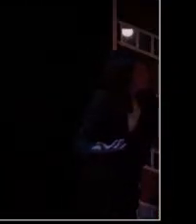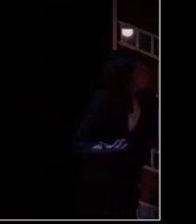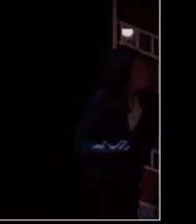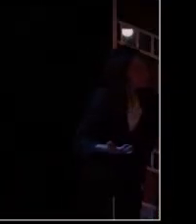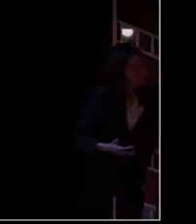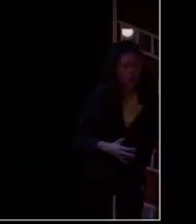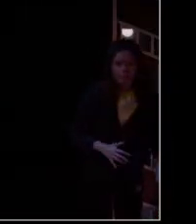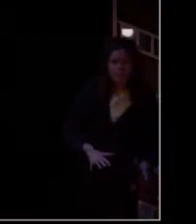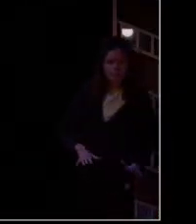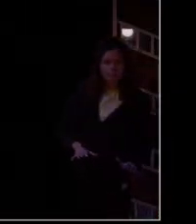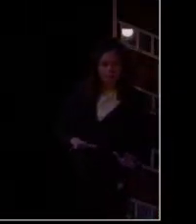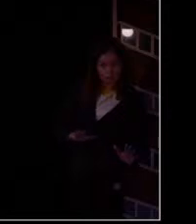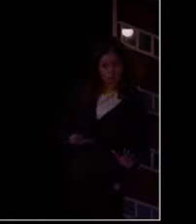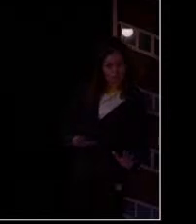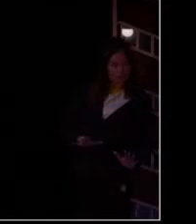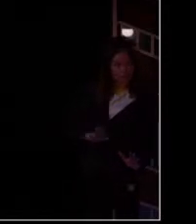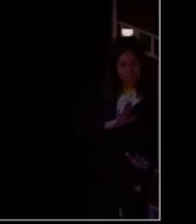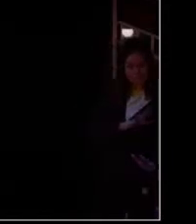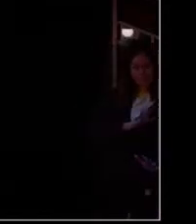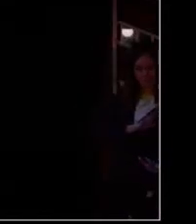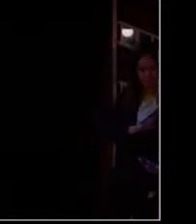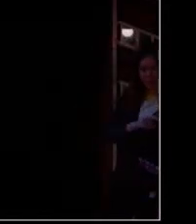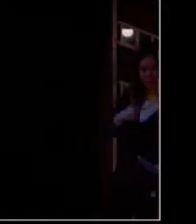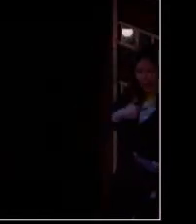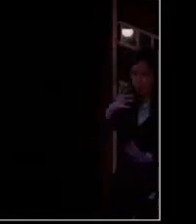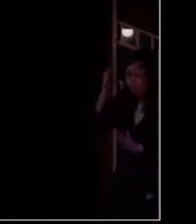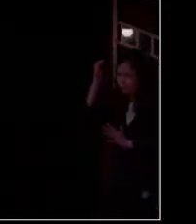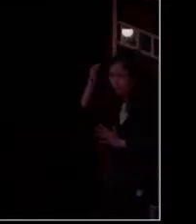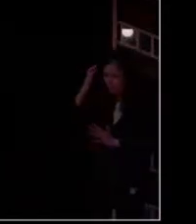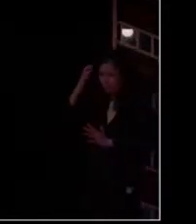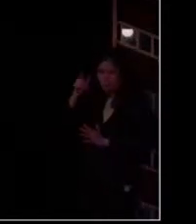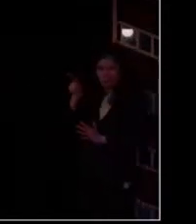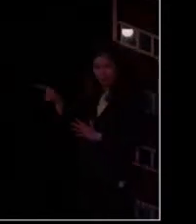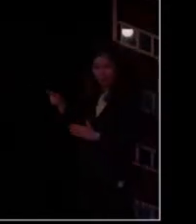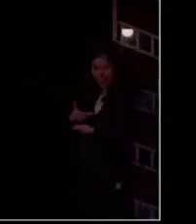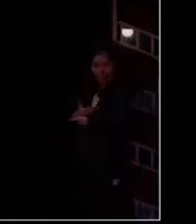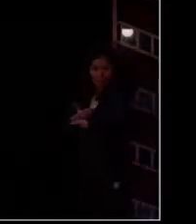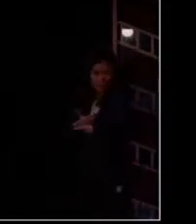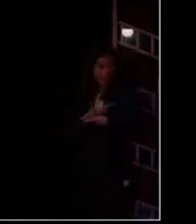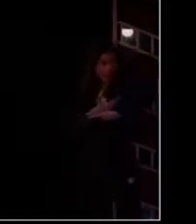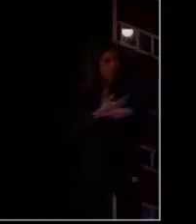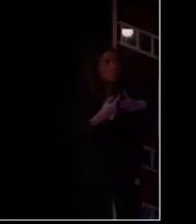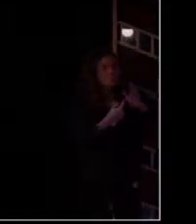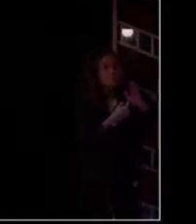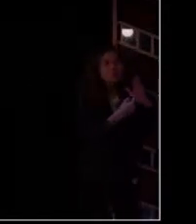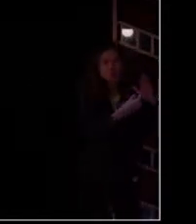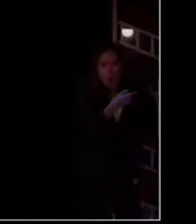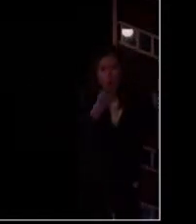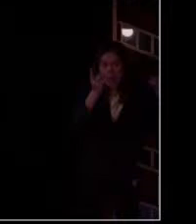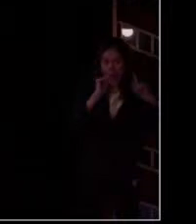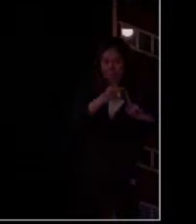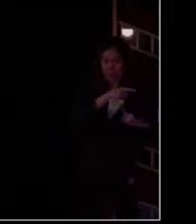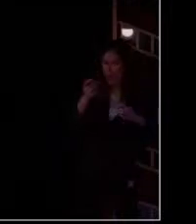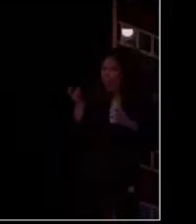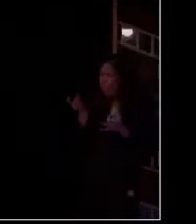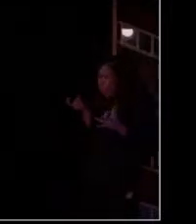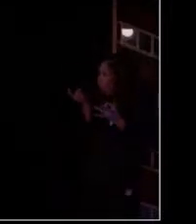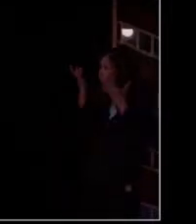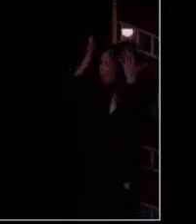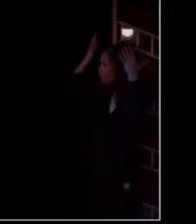if it please Hermione to send the babe, I fear what comes to me if I allow it without command. You need not fear it,